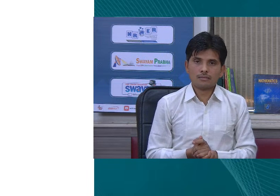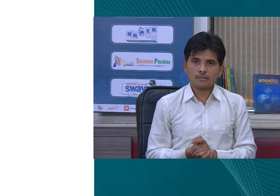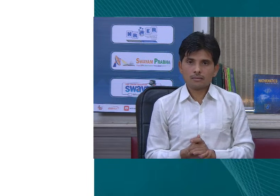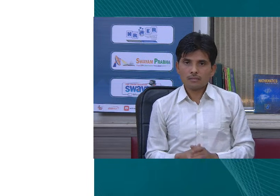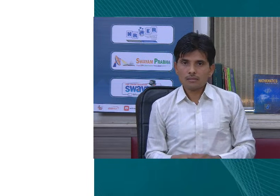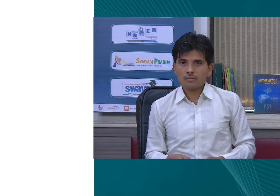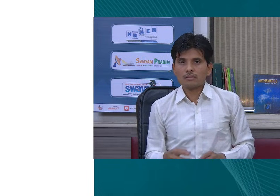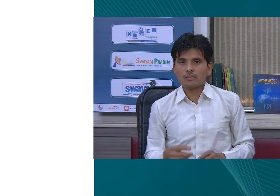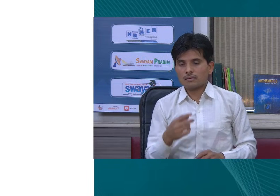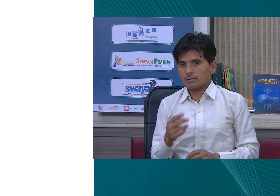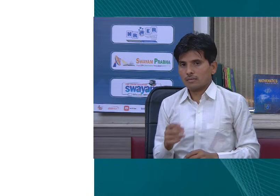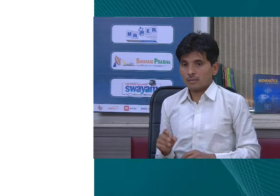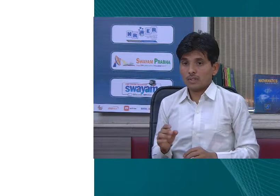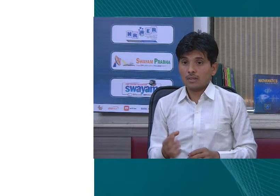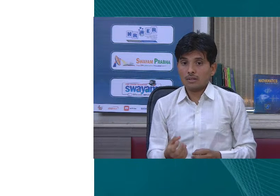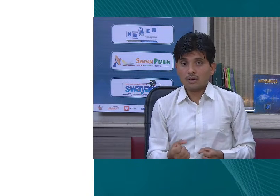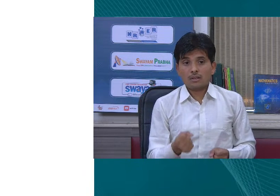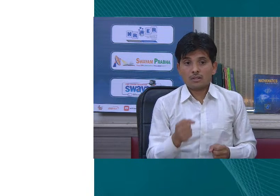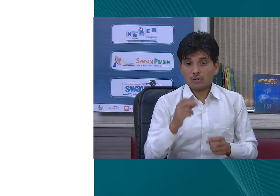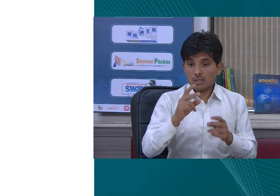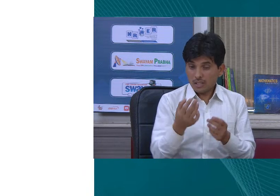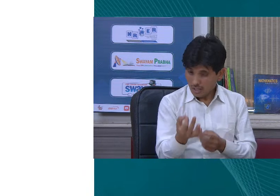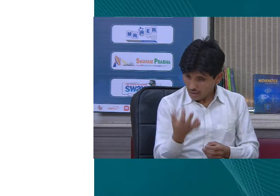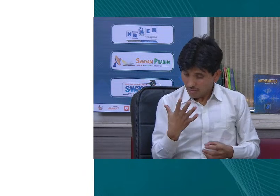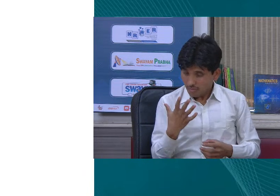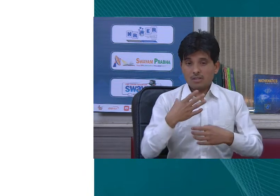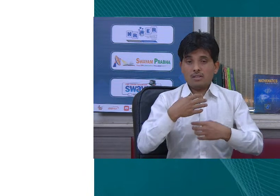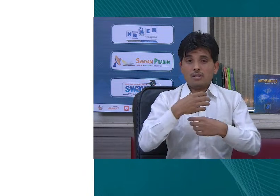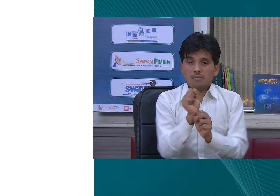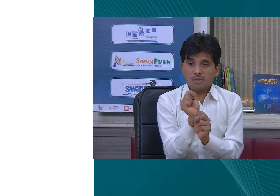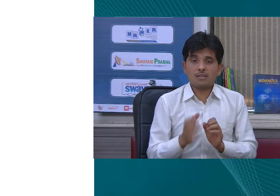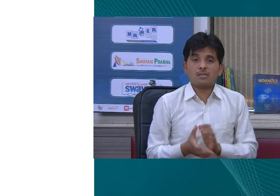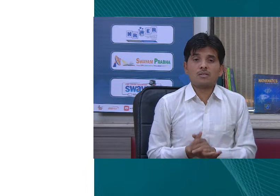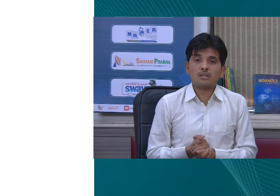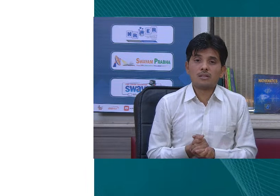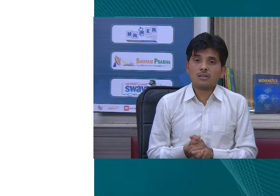be seen, very often in the night sky,